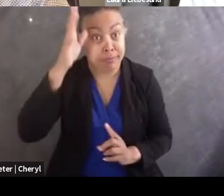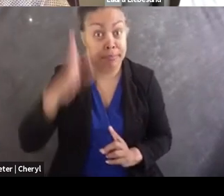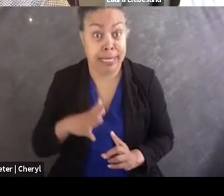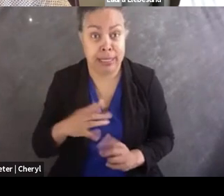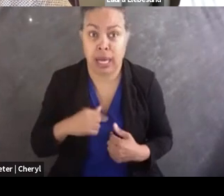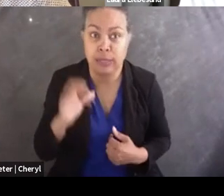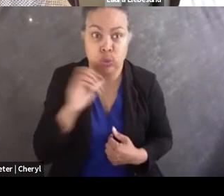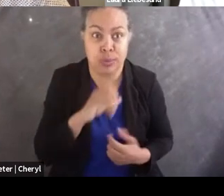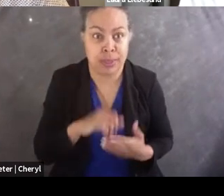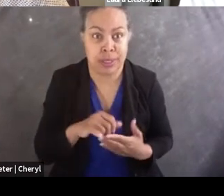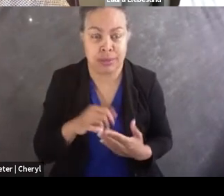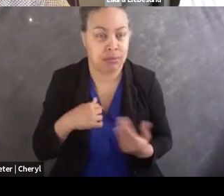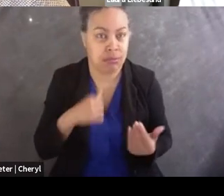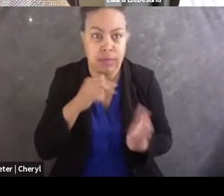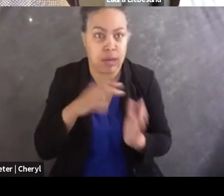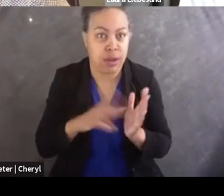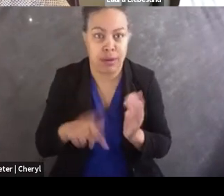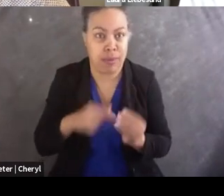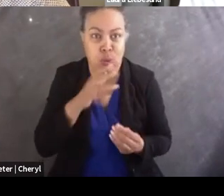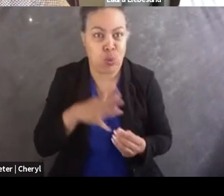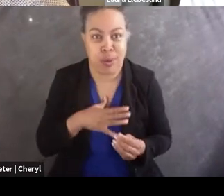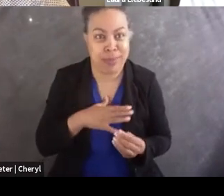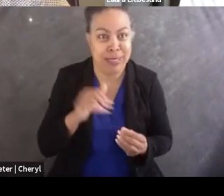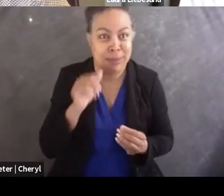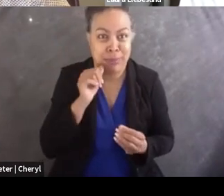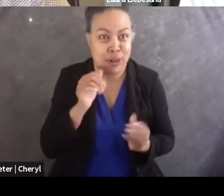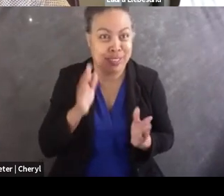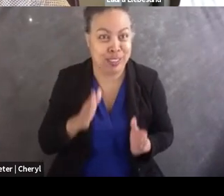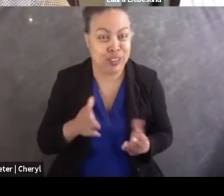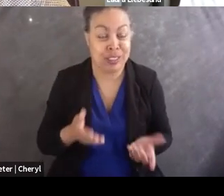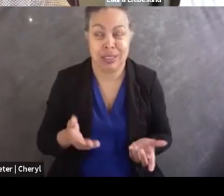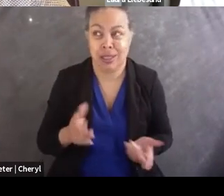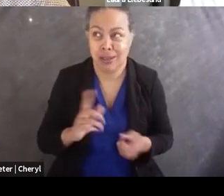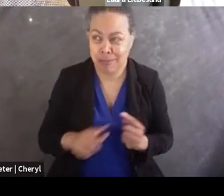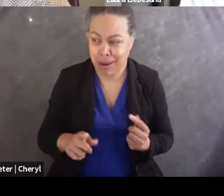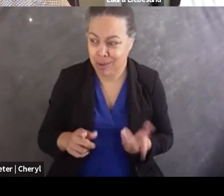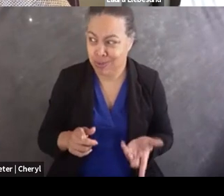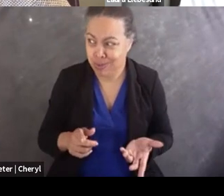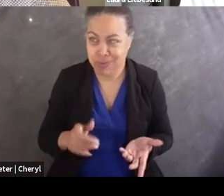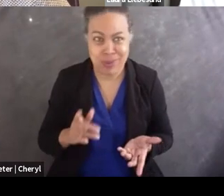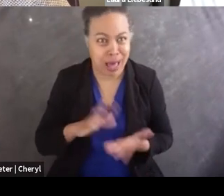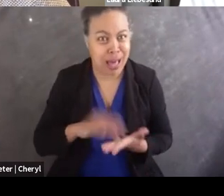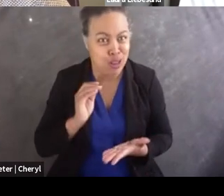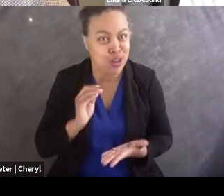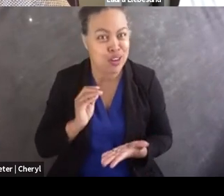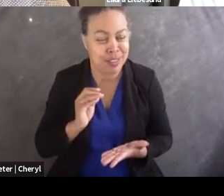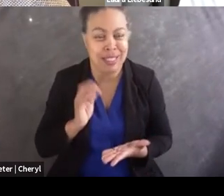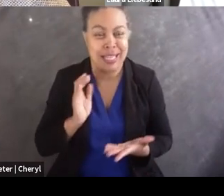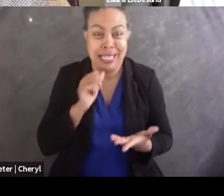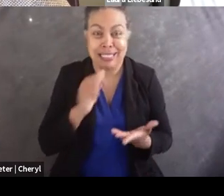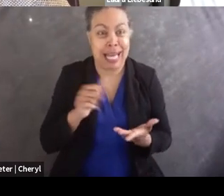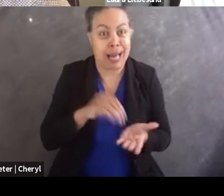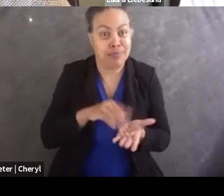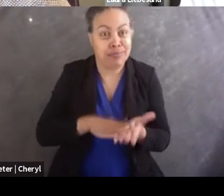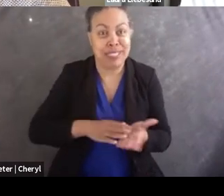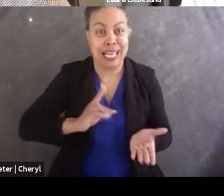because I hadn't read about women bartenders. And I think that was a huge lesson to me of, you know, just because it's not in your the history you've read, don't assume that